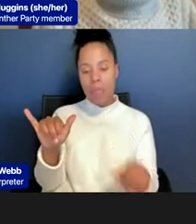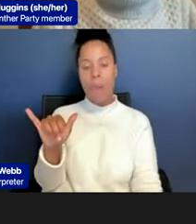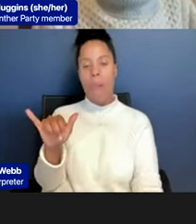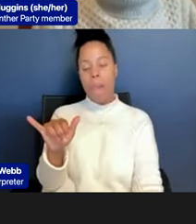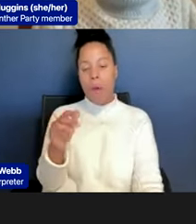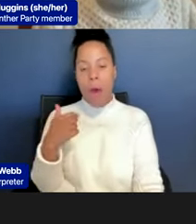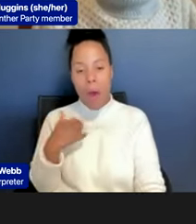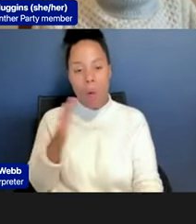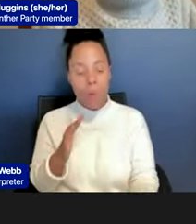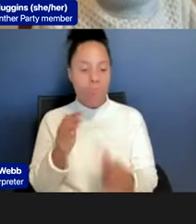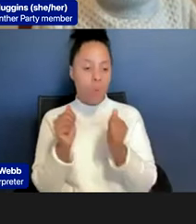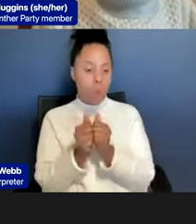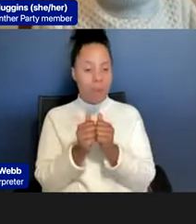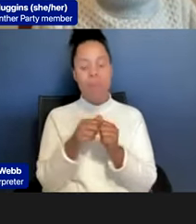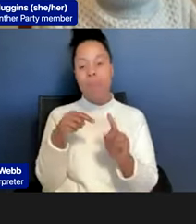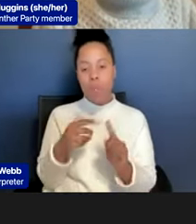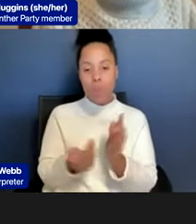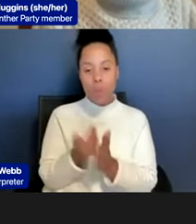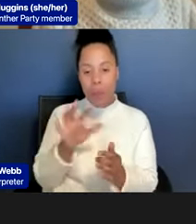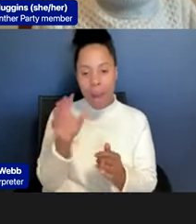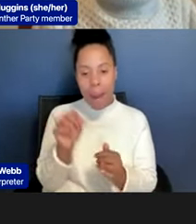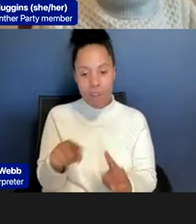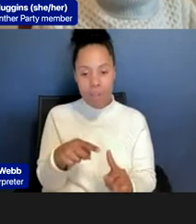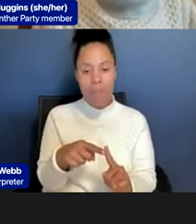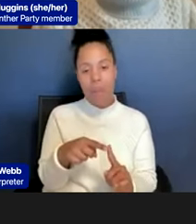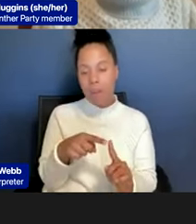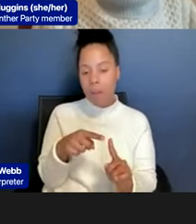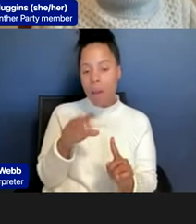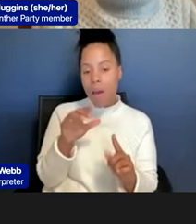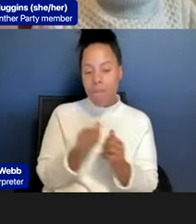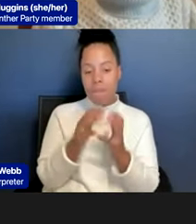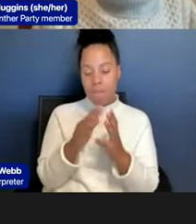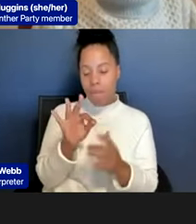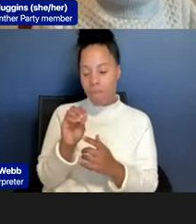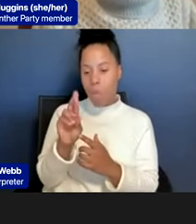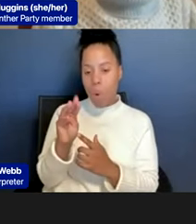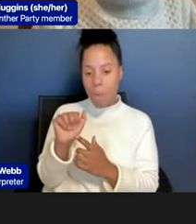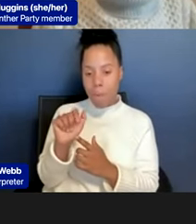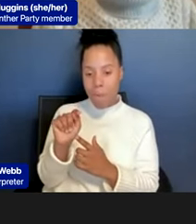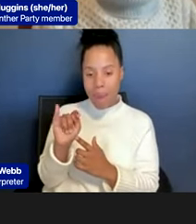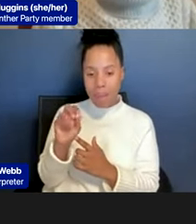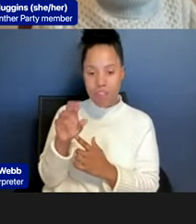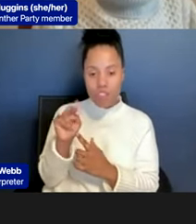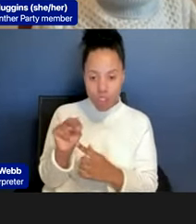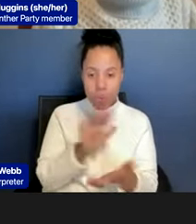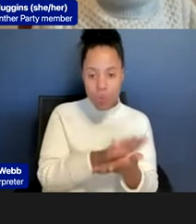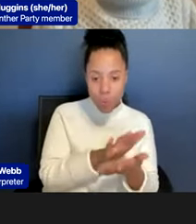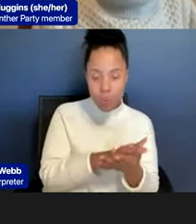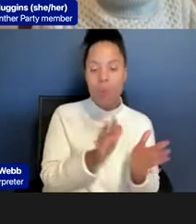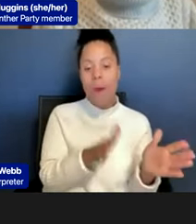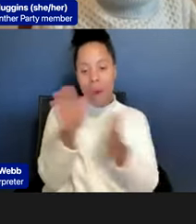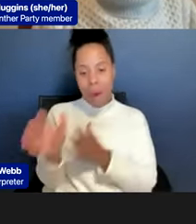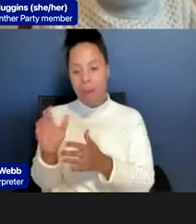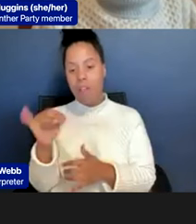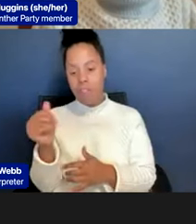African formation, and we started the Jackson Plan in Jackson, Mississippi. And part of that Jackson